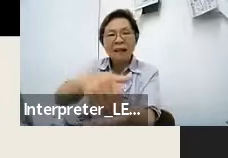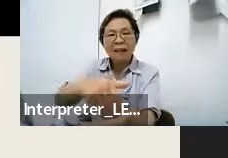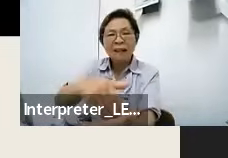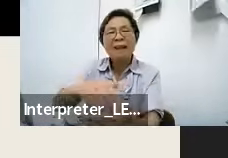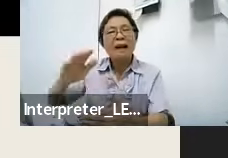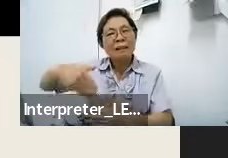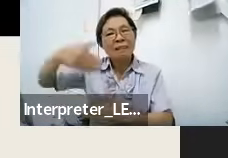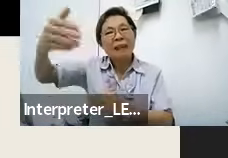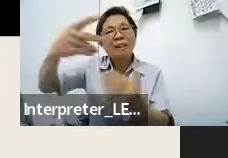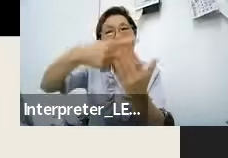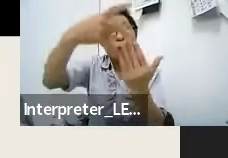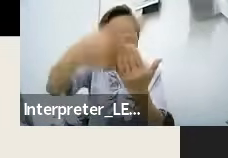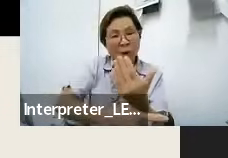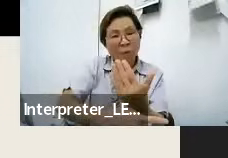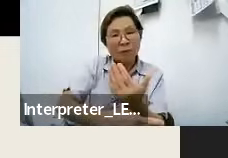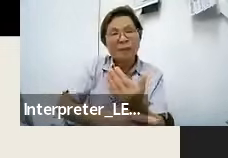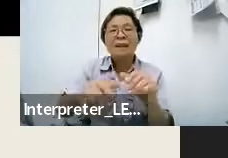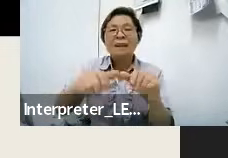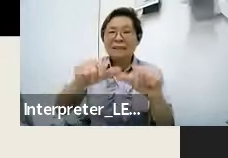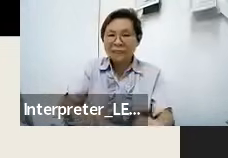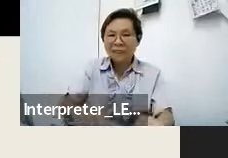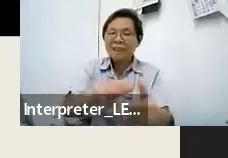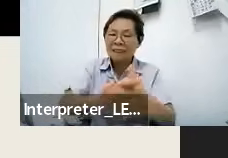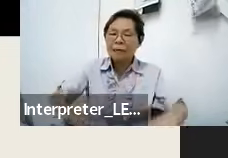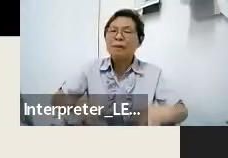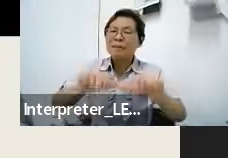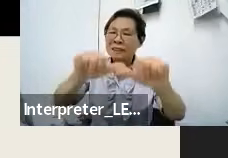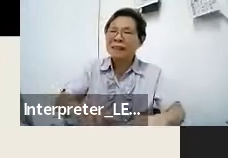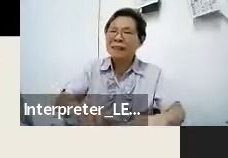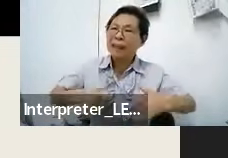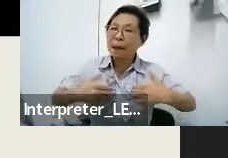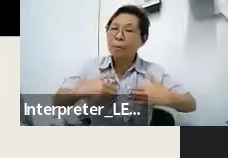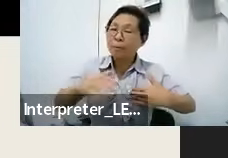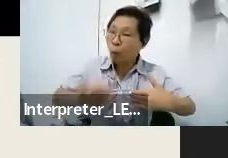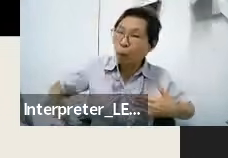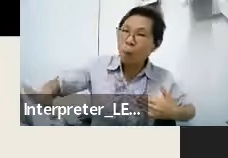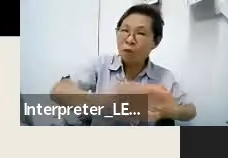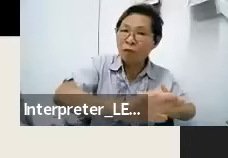upcoming events. Stay safe, stay happy, everyone.